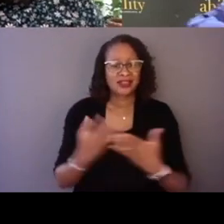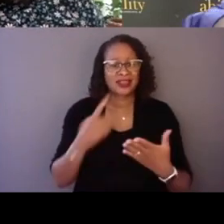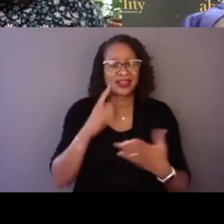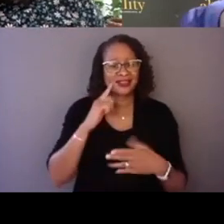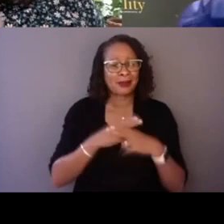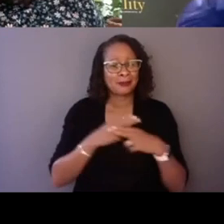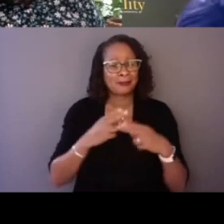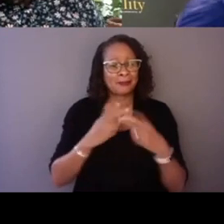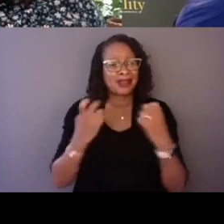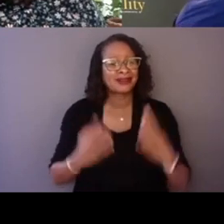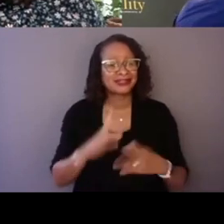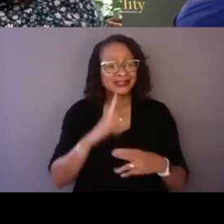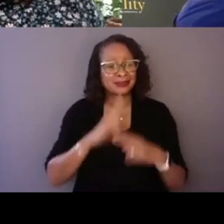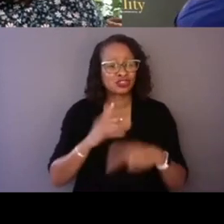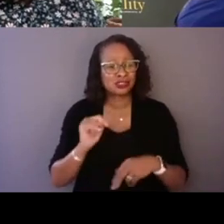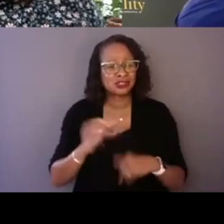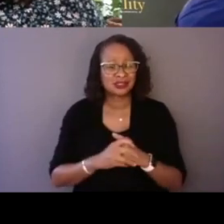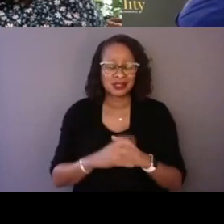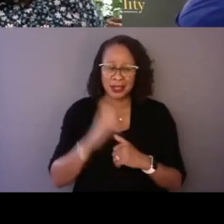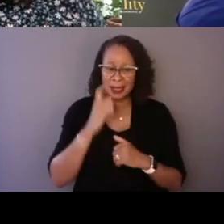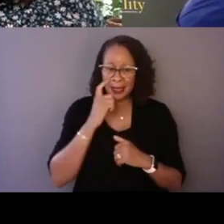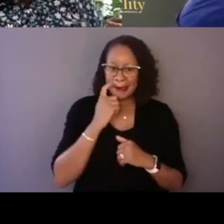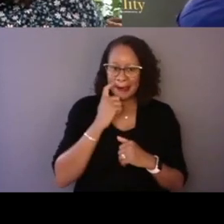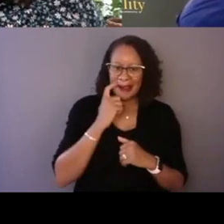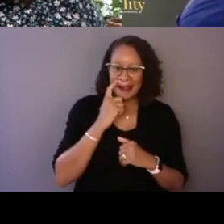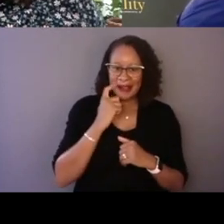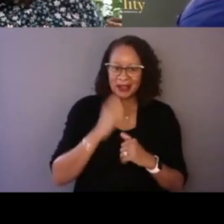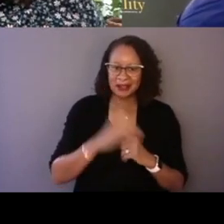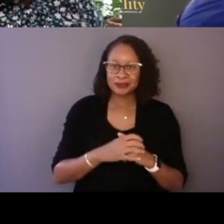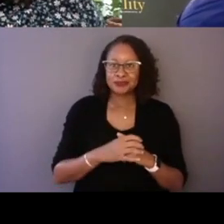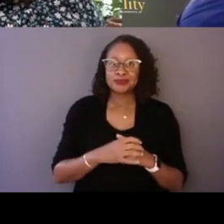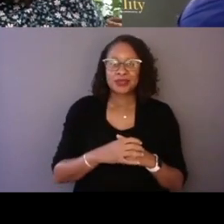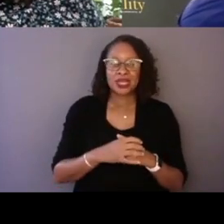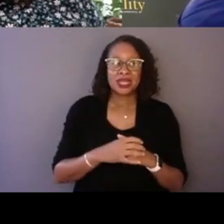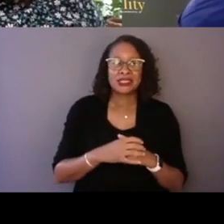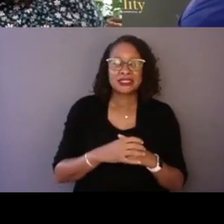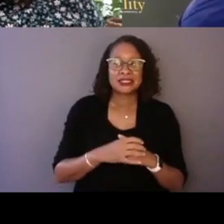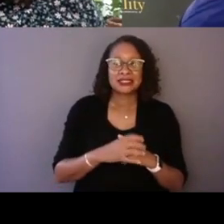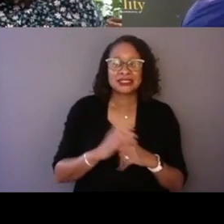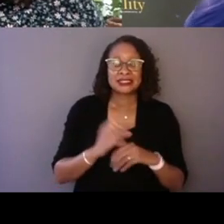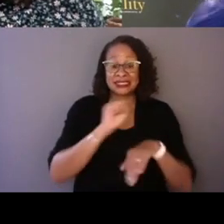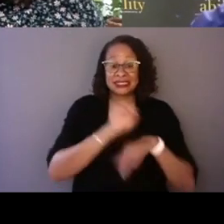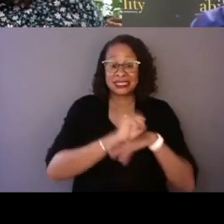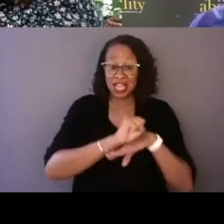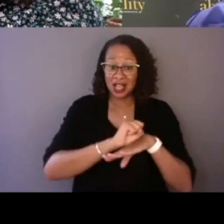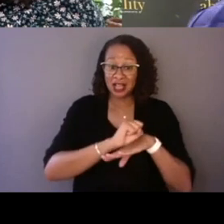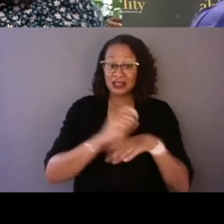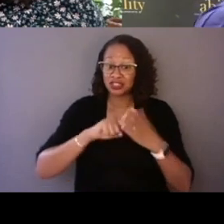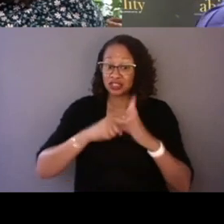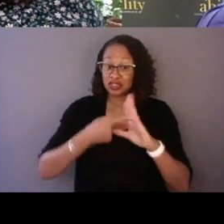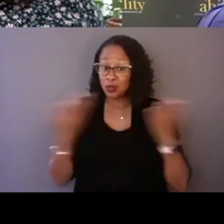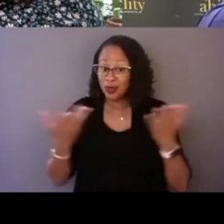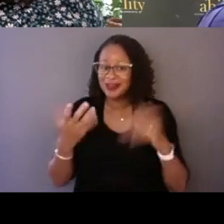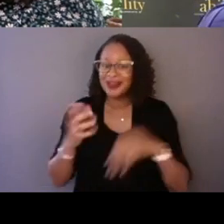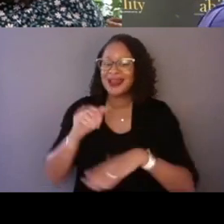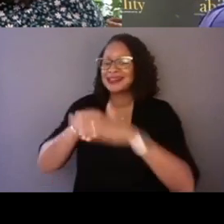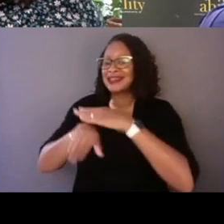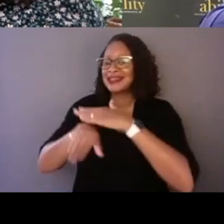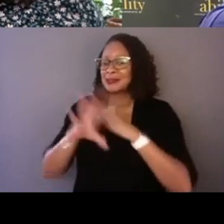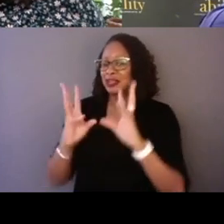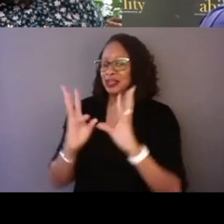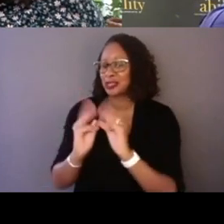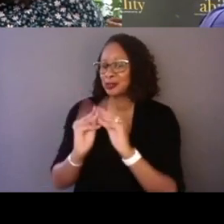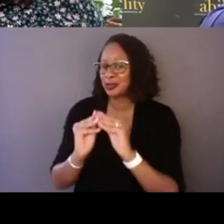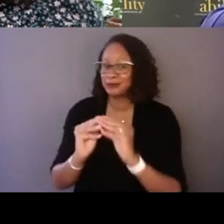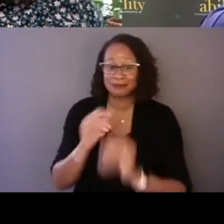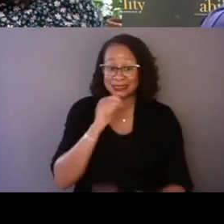they started an accessibility committee. So it wasn't just me, it was a few other people who believed in